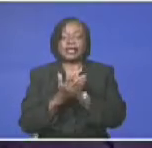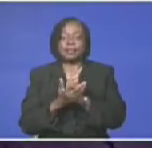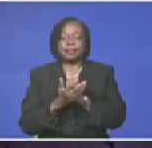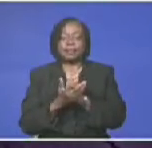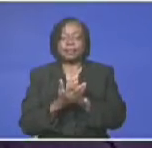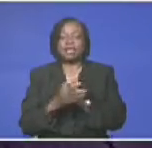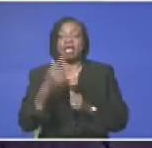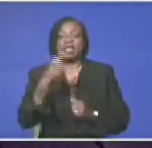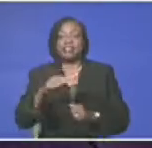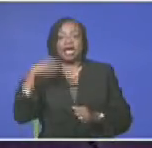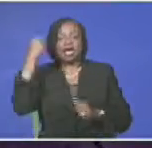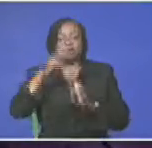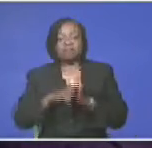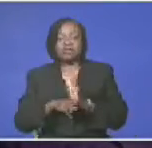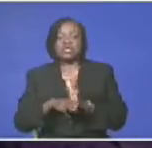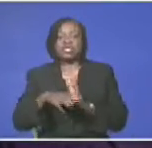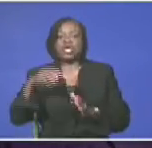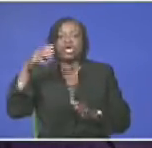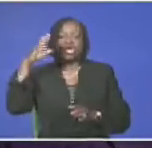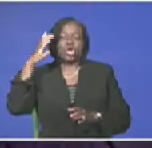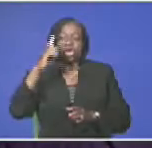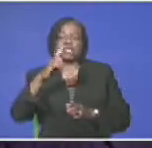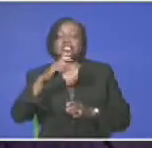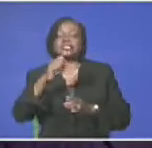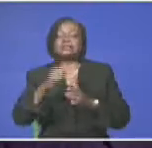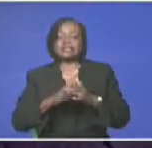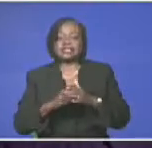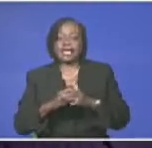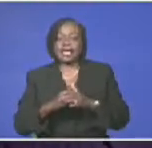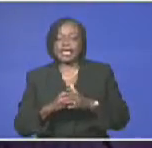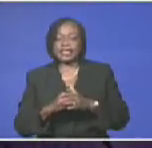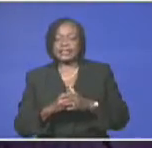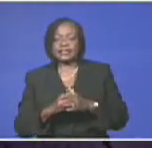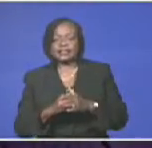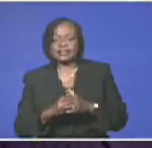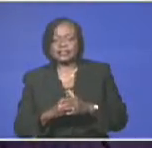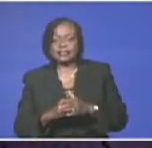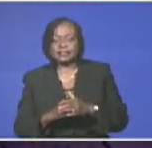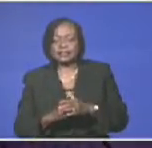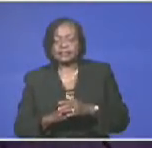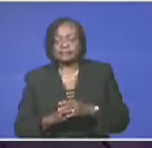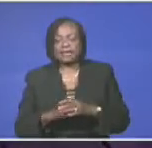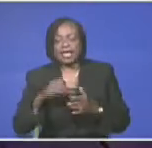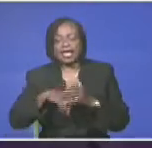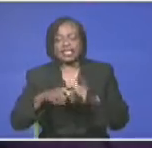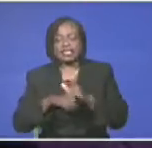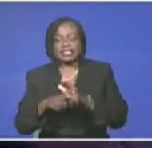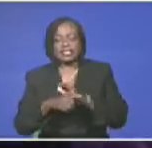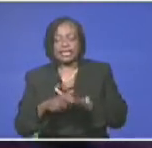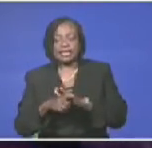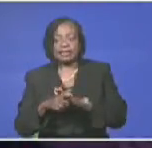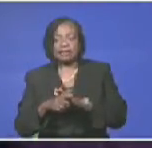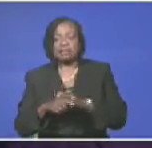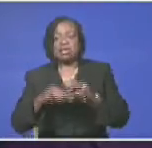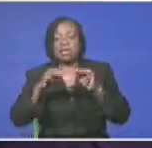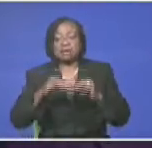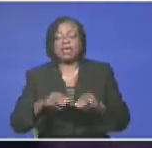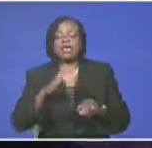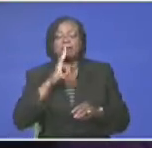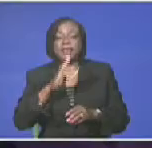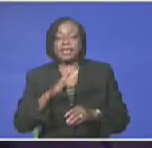could have subsidized the losses of the hotel as they're doing now in this deal. Perhaps at a